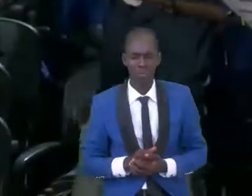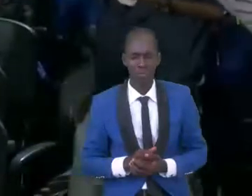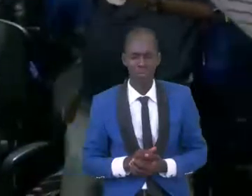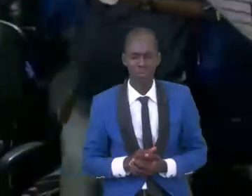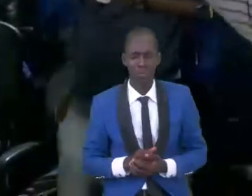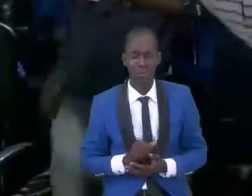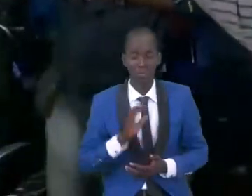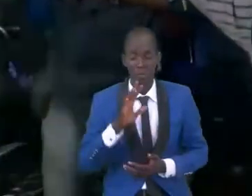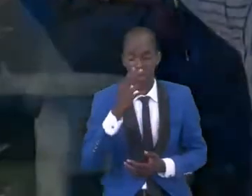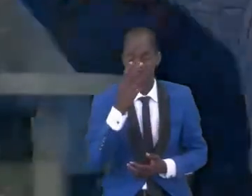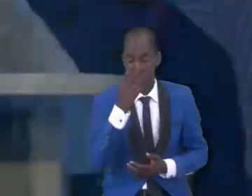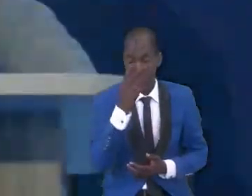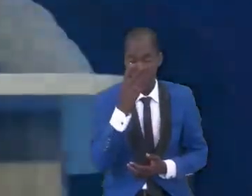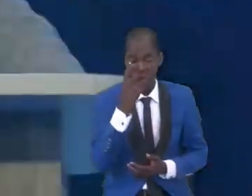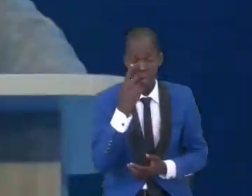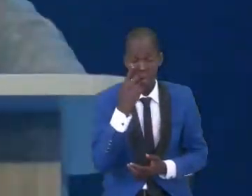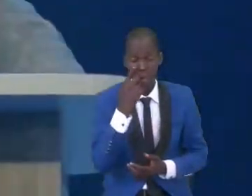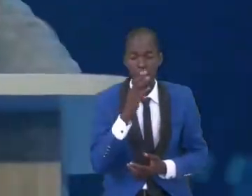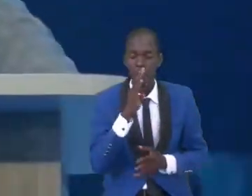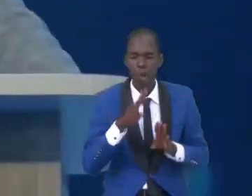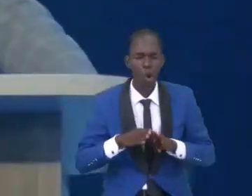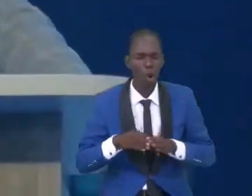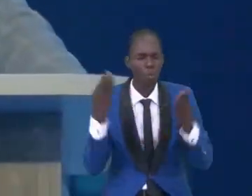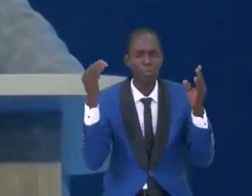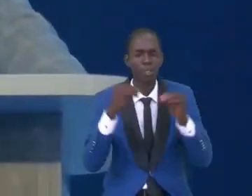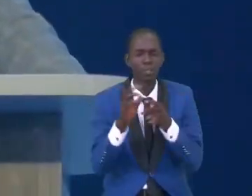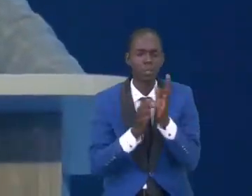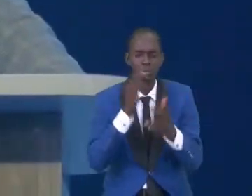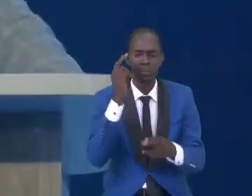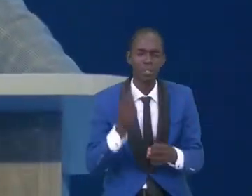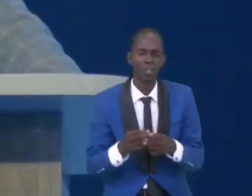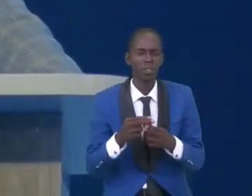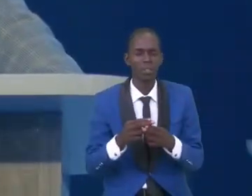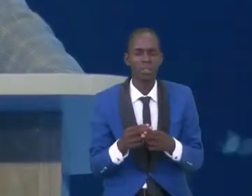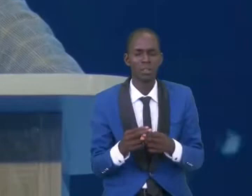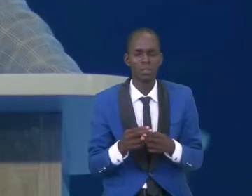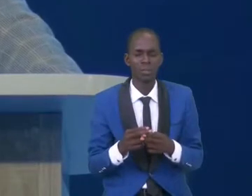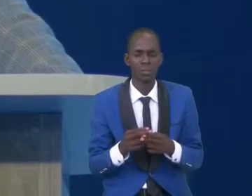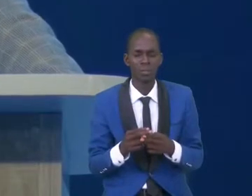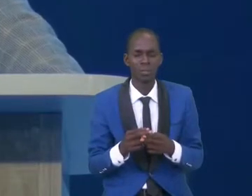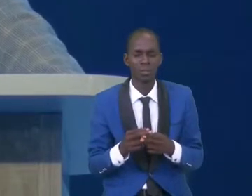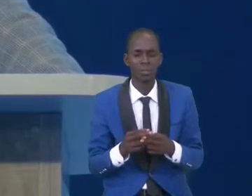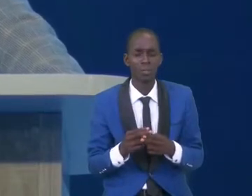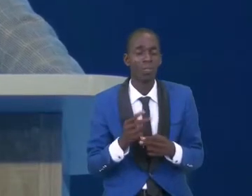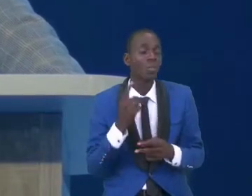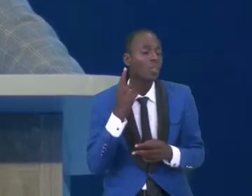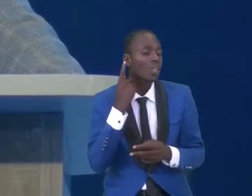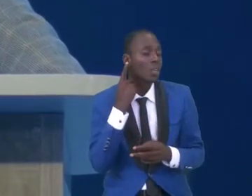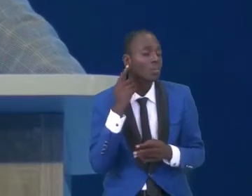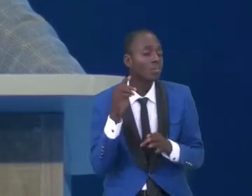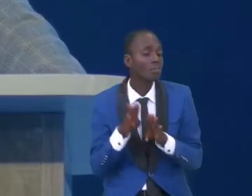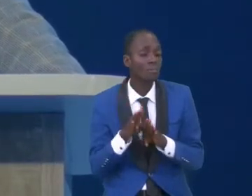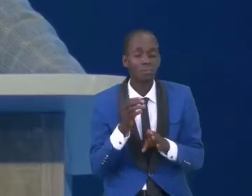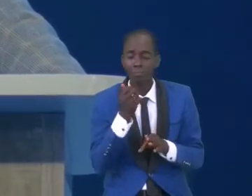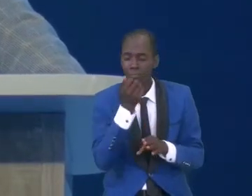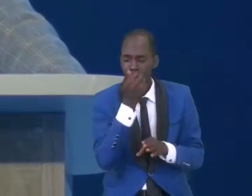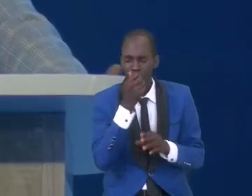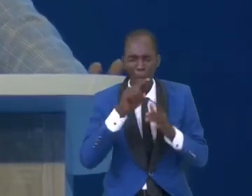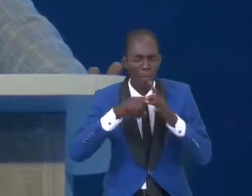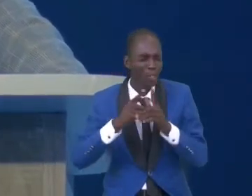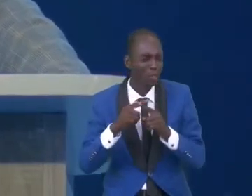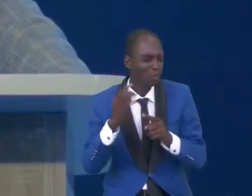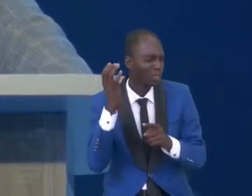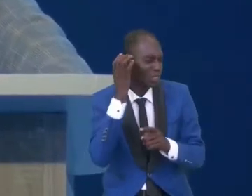Your blind eyes be opened in Jesus' name. Deaf and dumb, begin to hear, begin